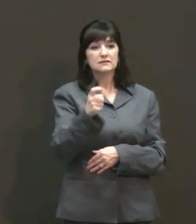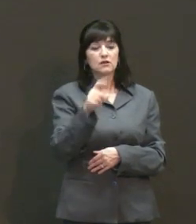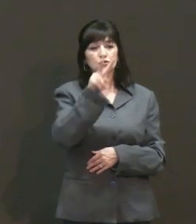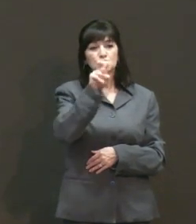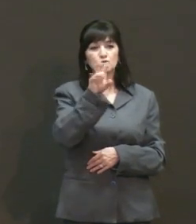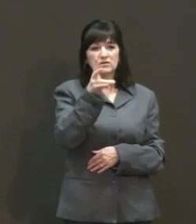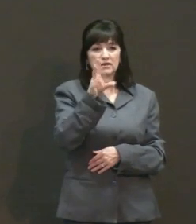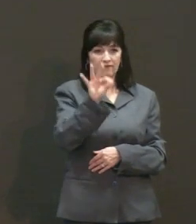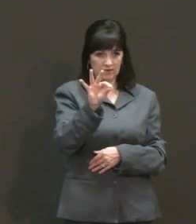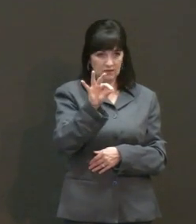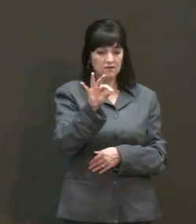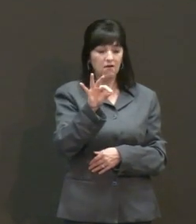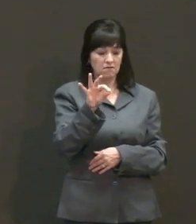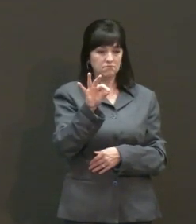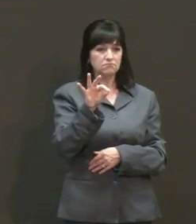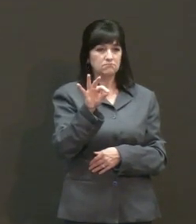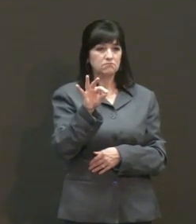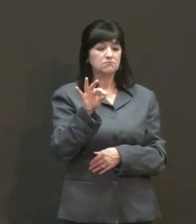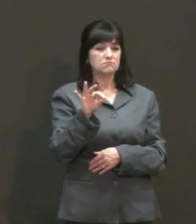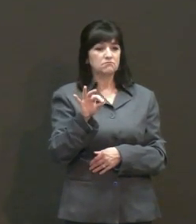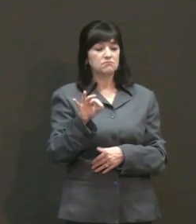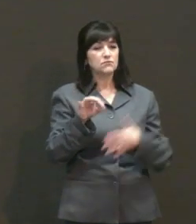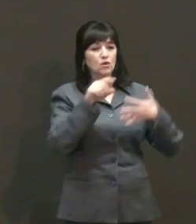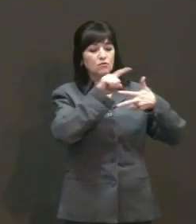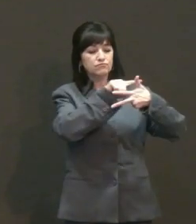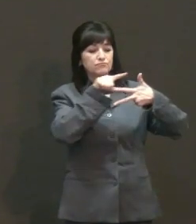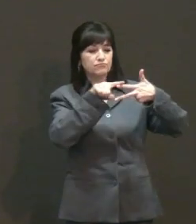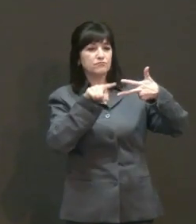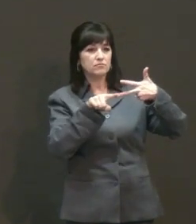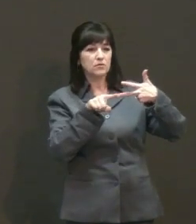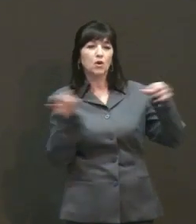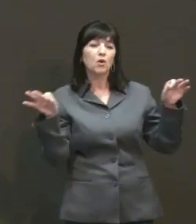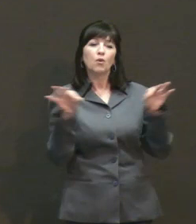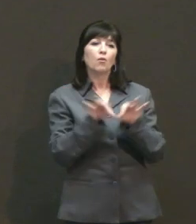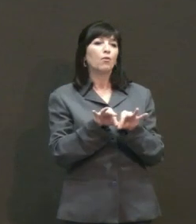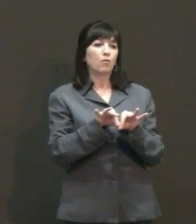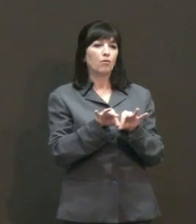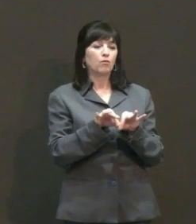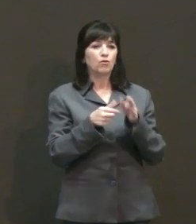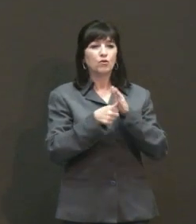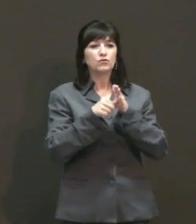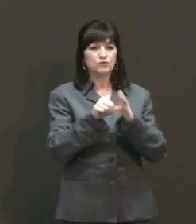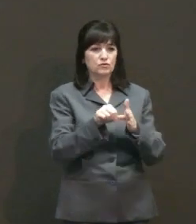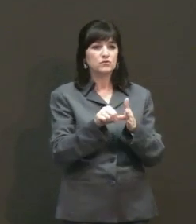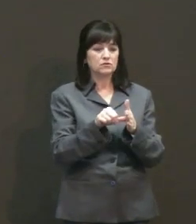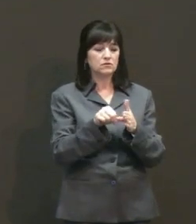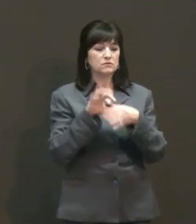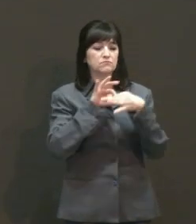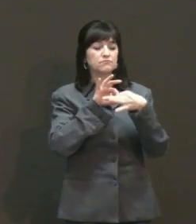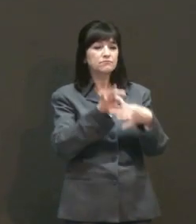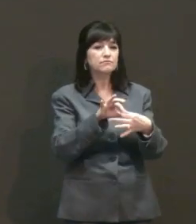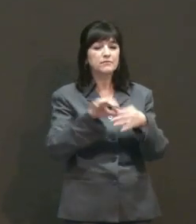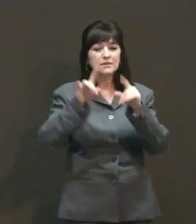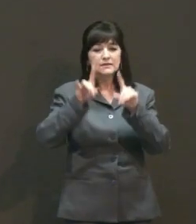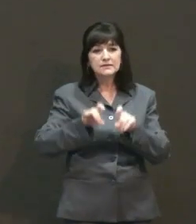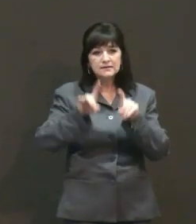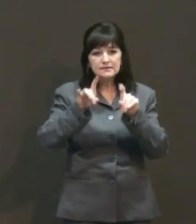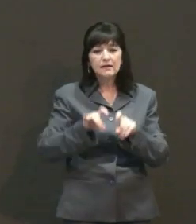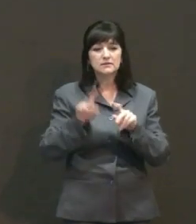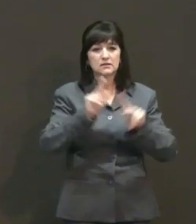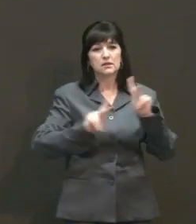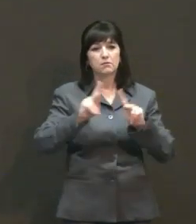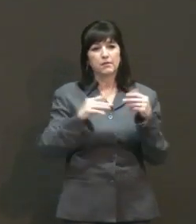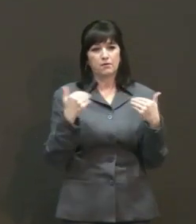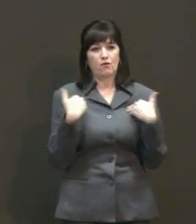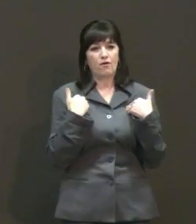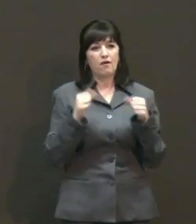279 positive cases. It's important to point out two things, I think, now with respect to the testing and the positive cases is